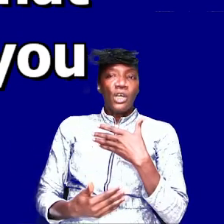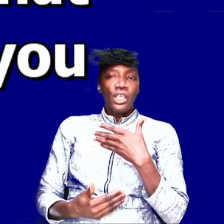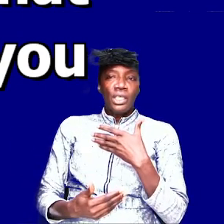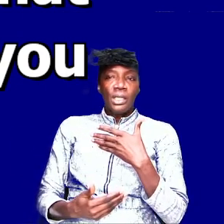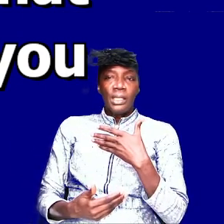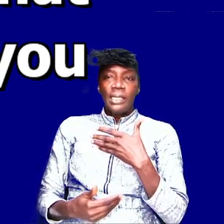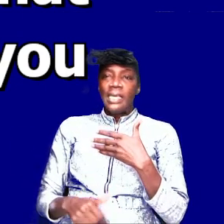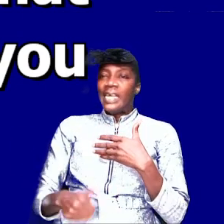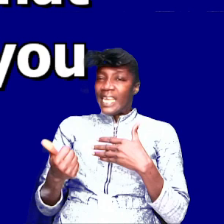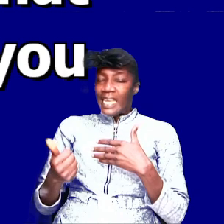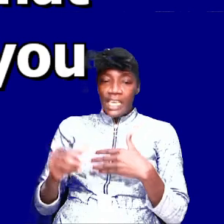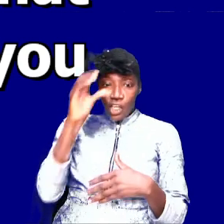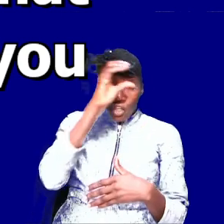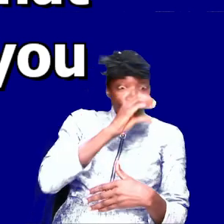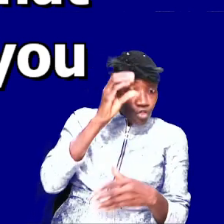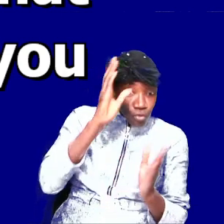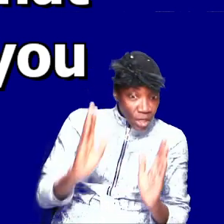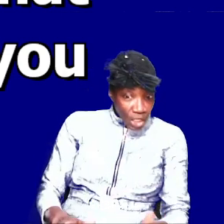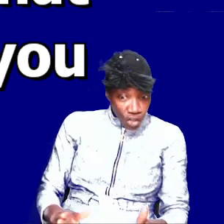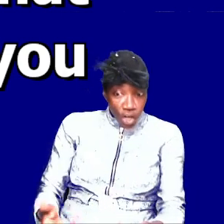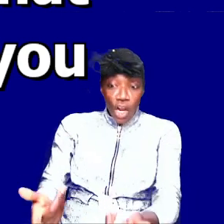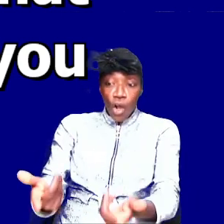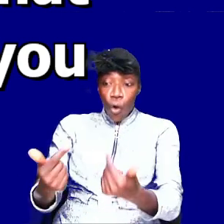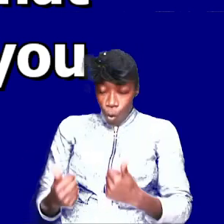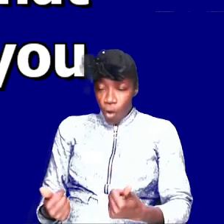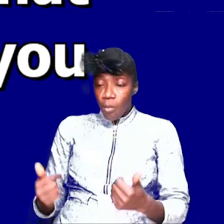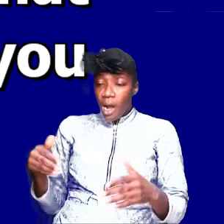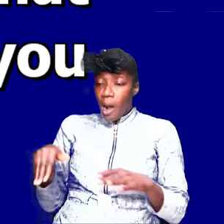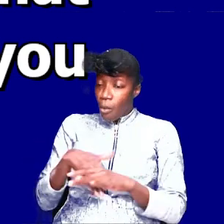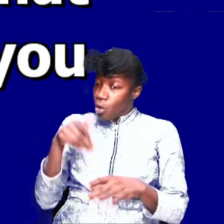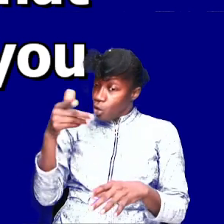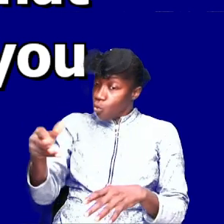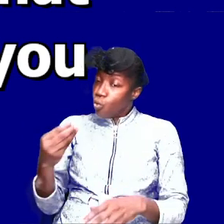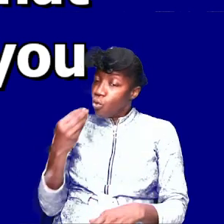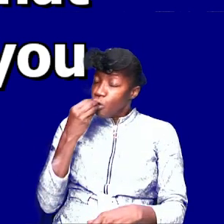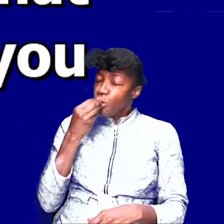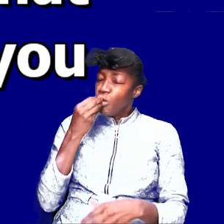shall any stranger that sojourneth among you eat blood.